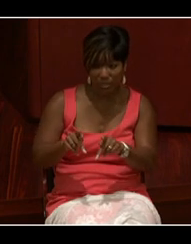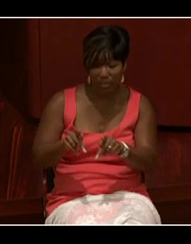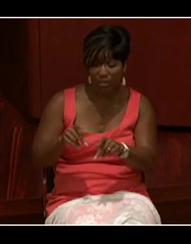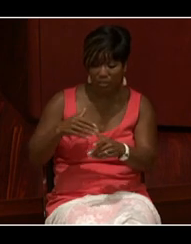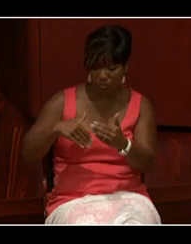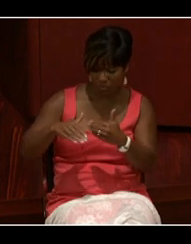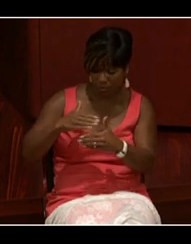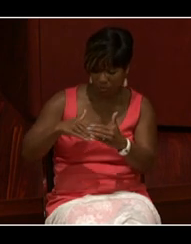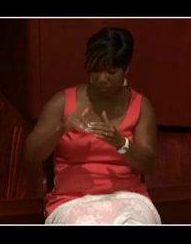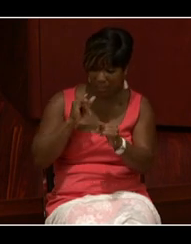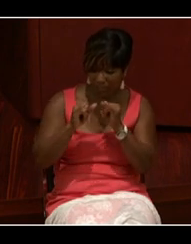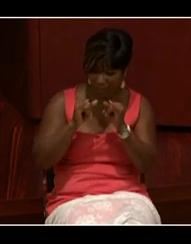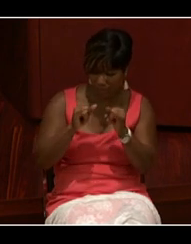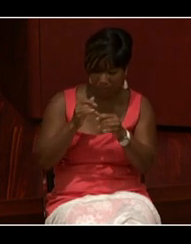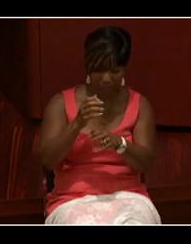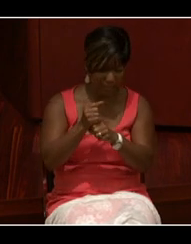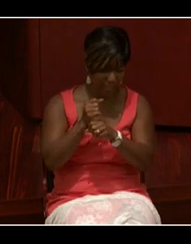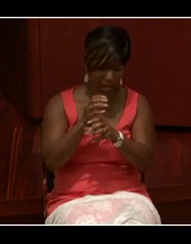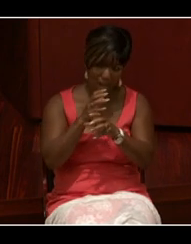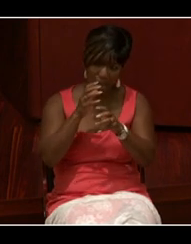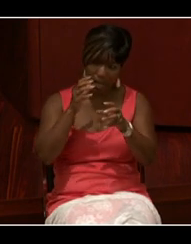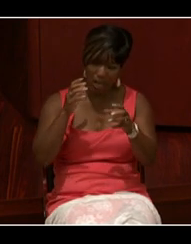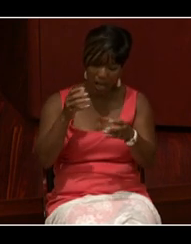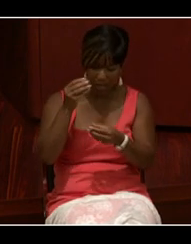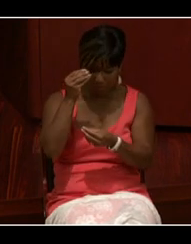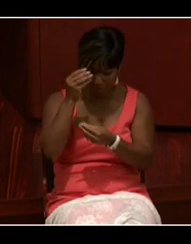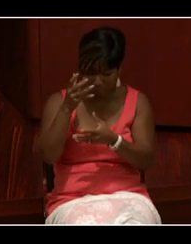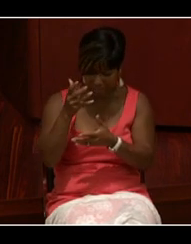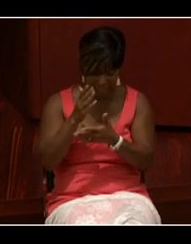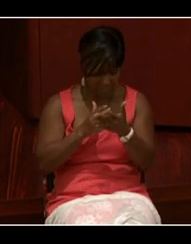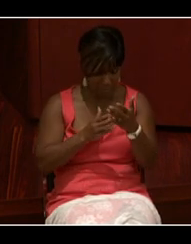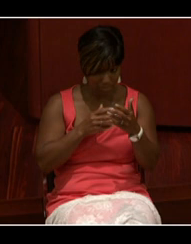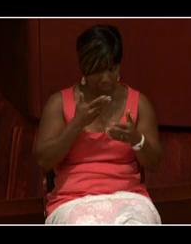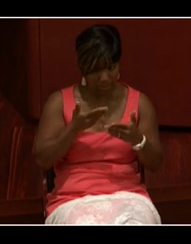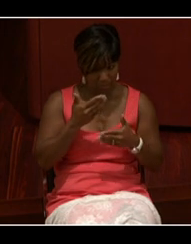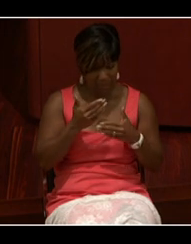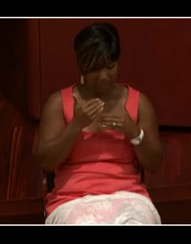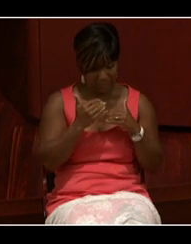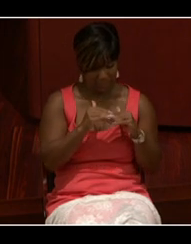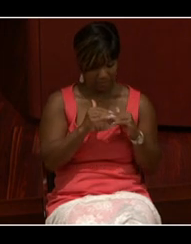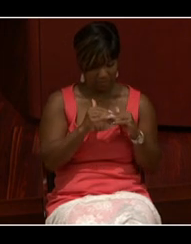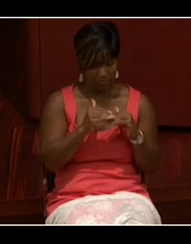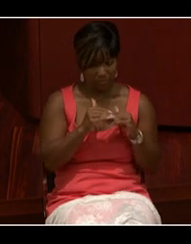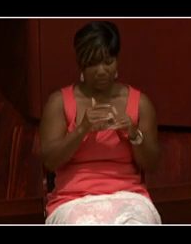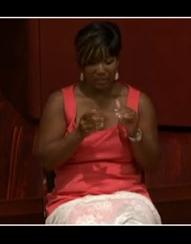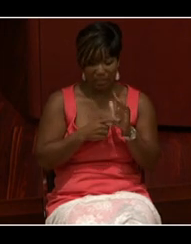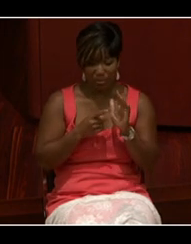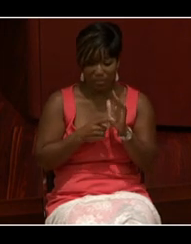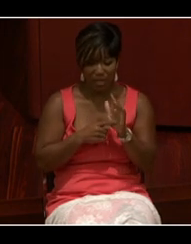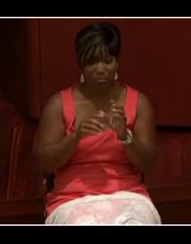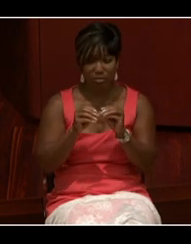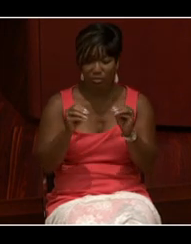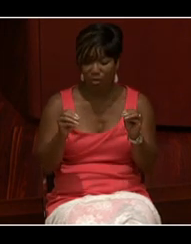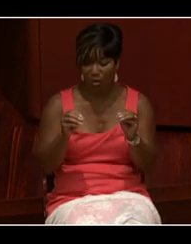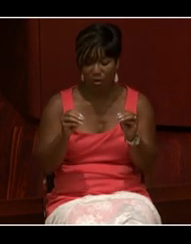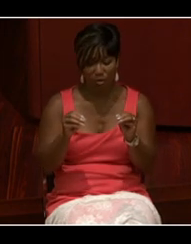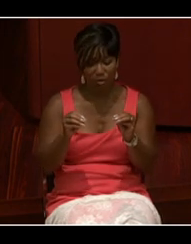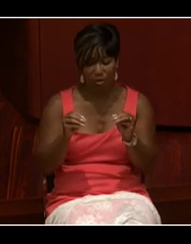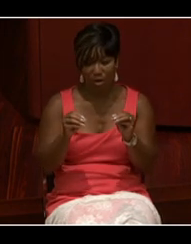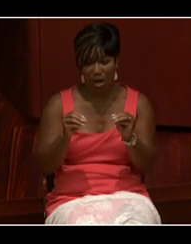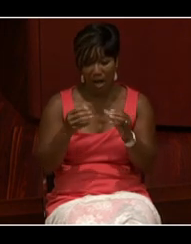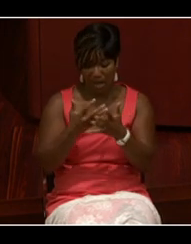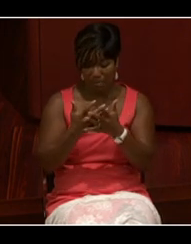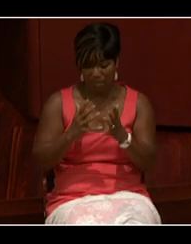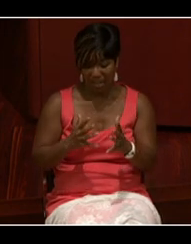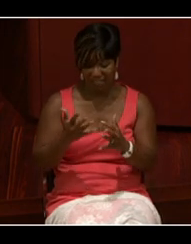personal information, some of which may be restricted. One thing to note is that at times there will be no inmate file for an individual in